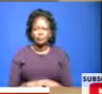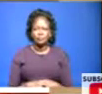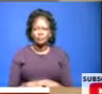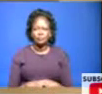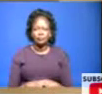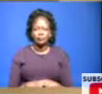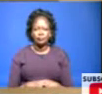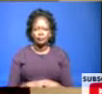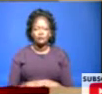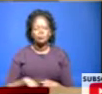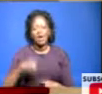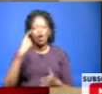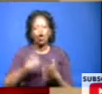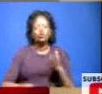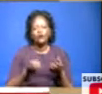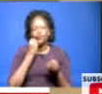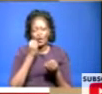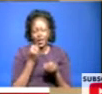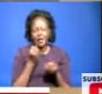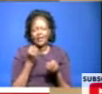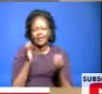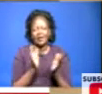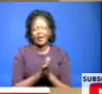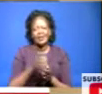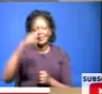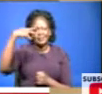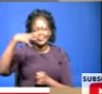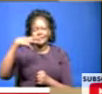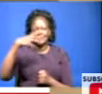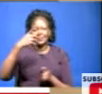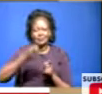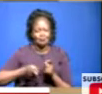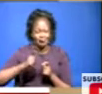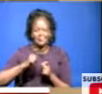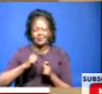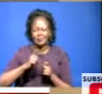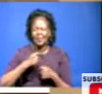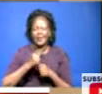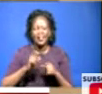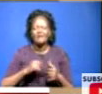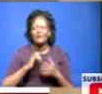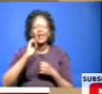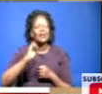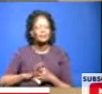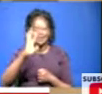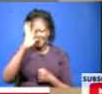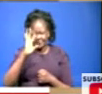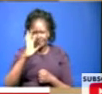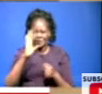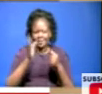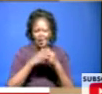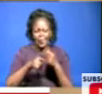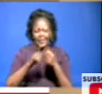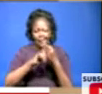Now, high cost of food items and electricity pushed up the rate of inflation to a 65-month high of